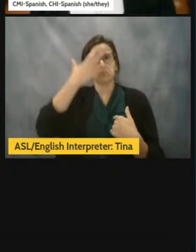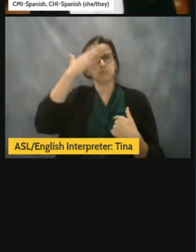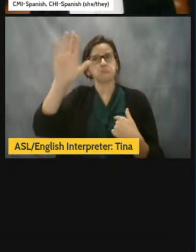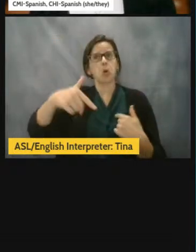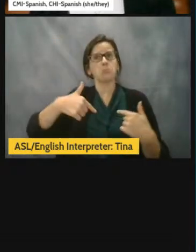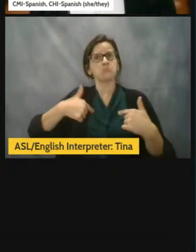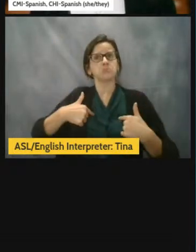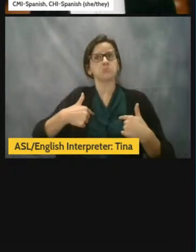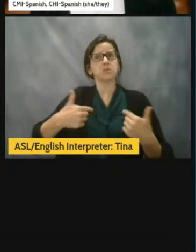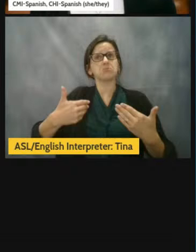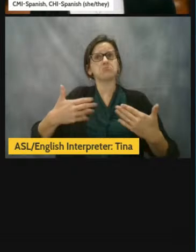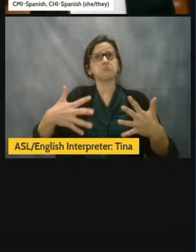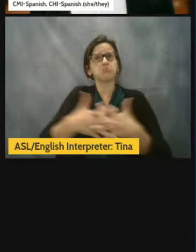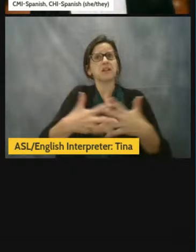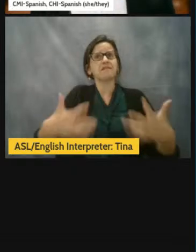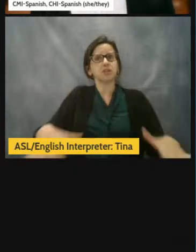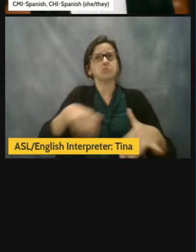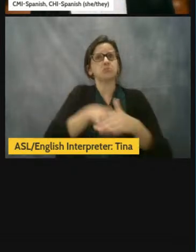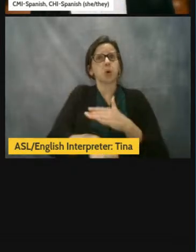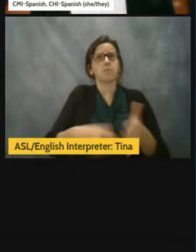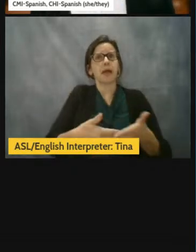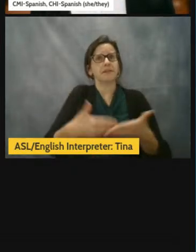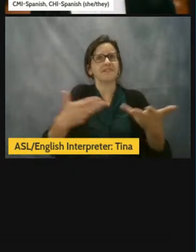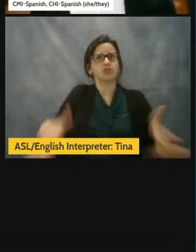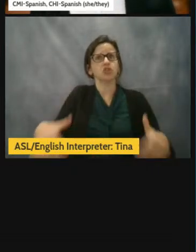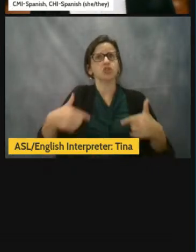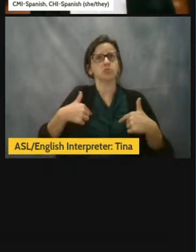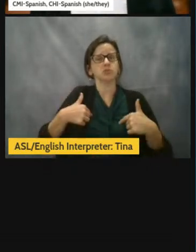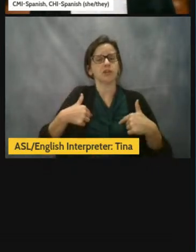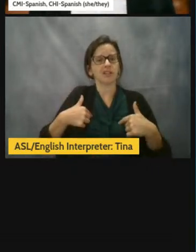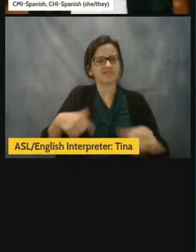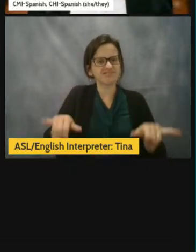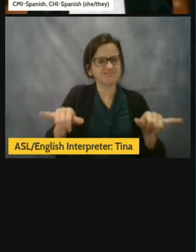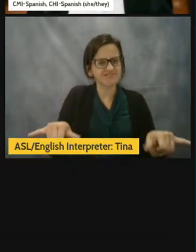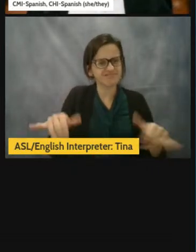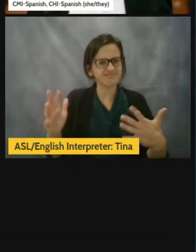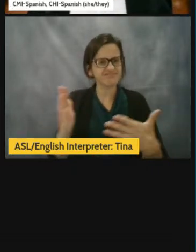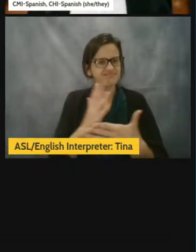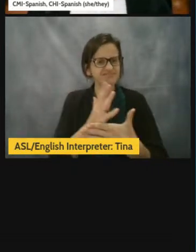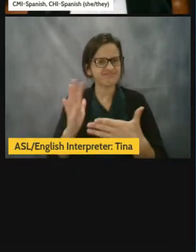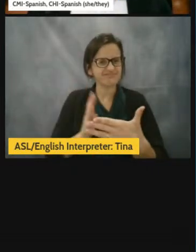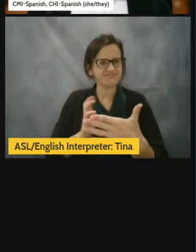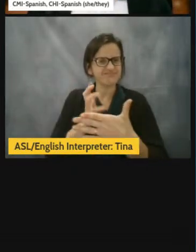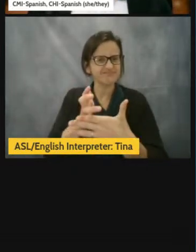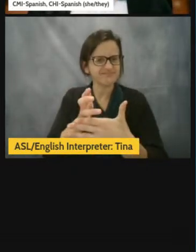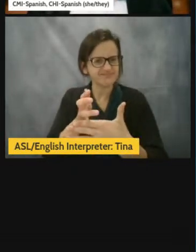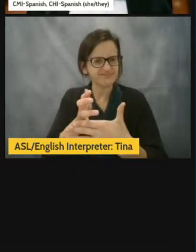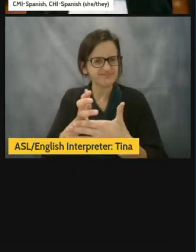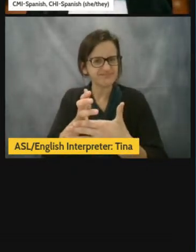still be intersex and not know it. That is a thing. Okay?